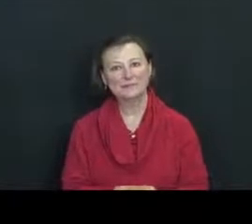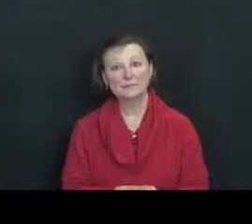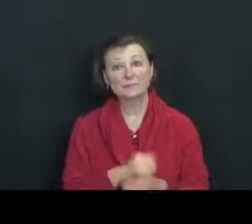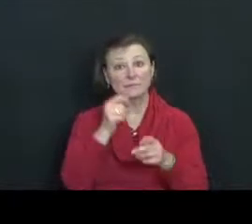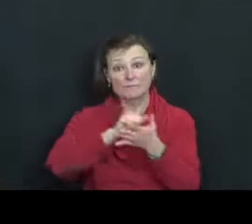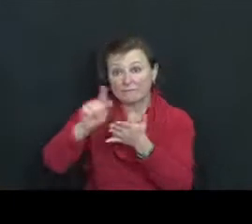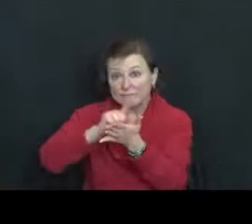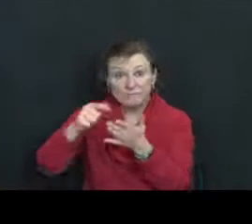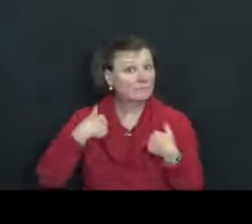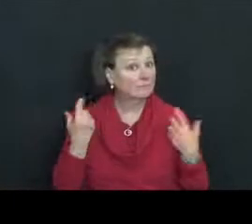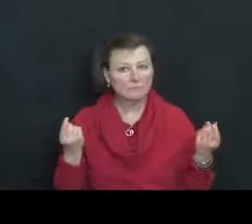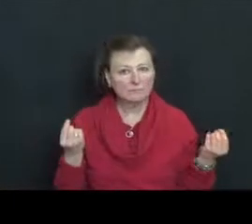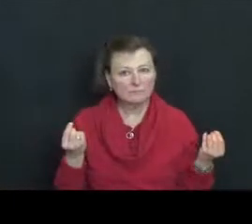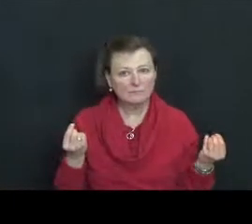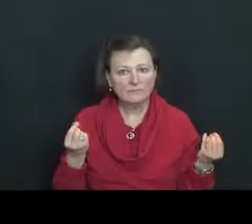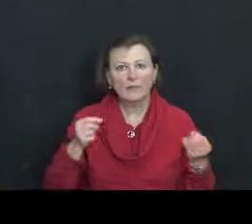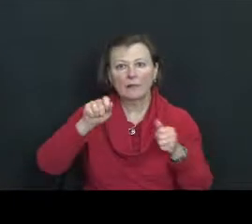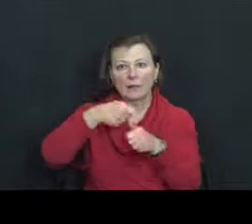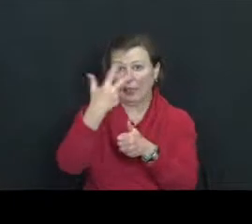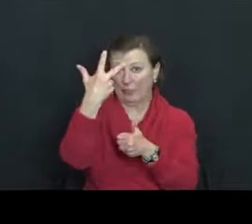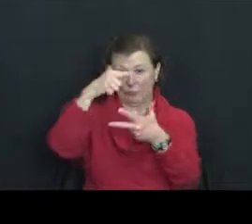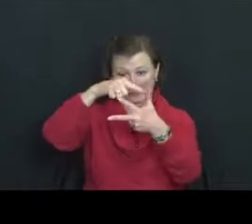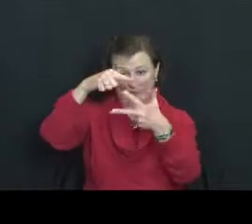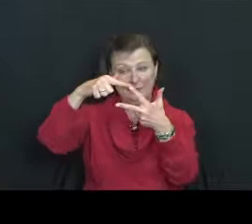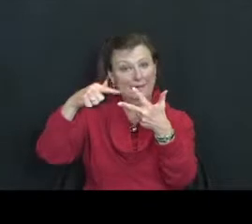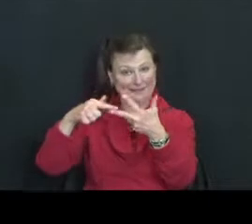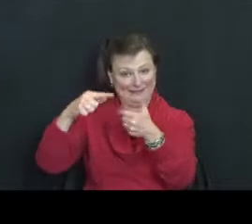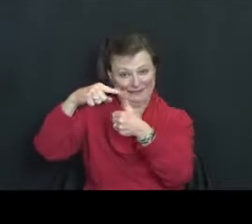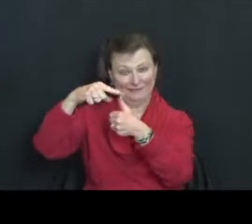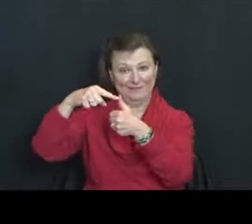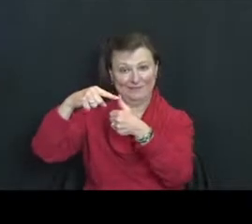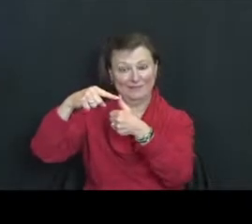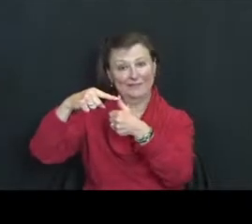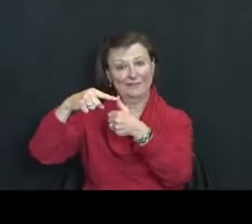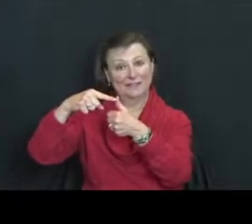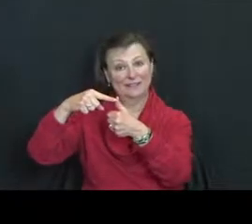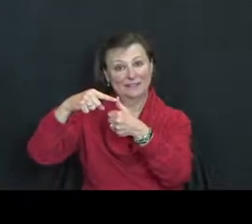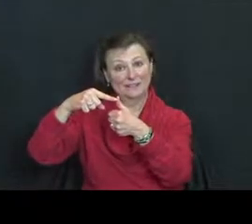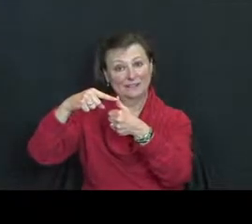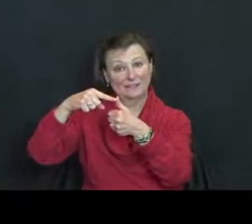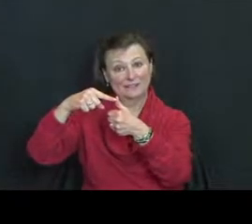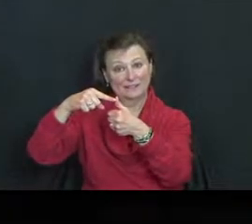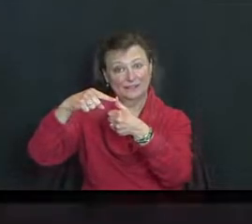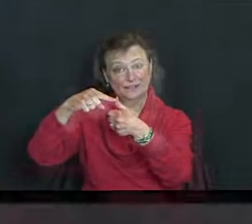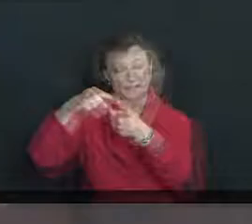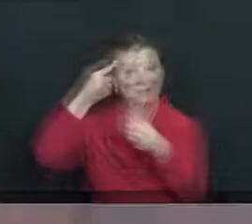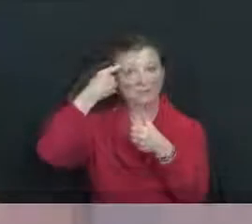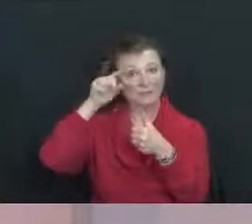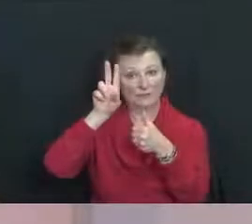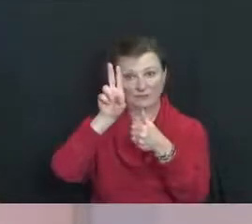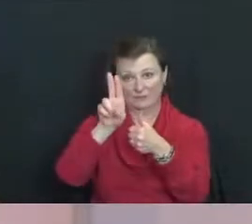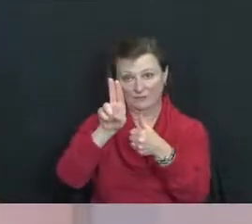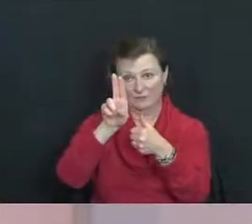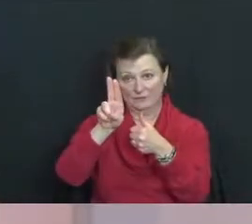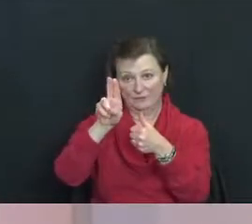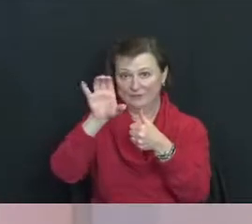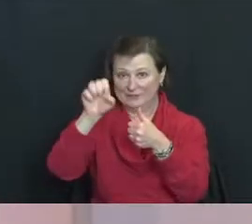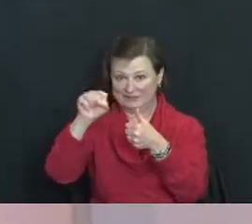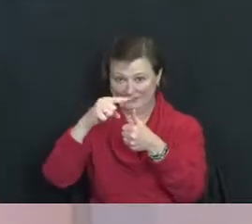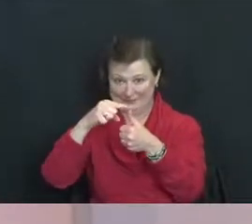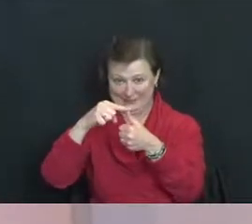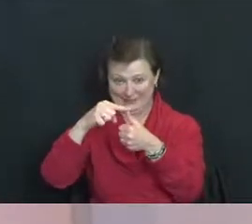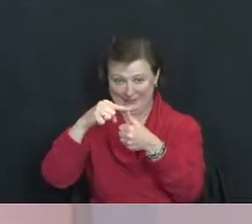Each week, we light 3 chalices. The first is for the Unitarian Universalist Congregation of